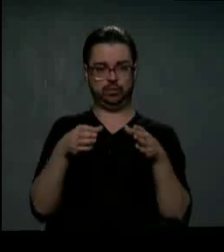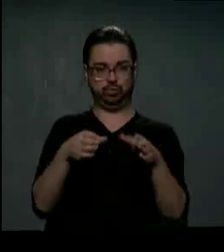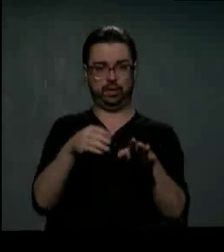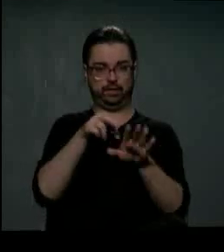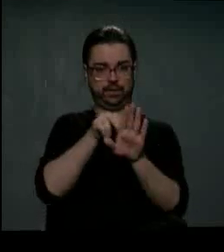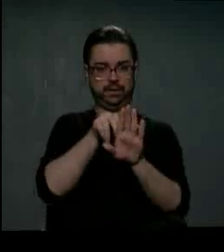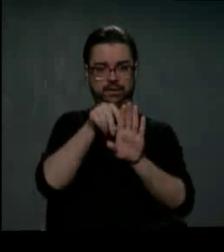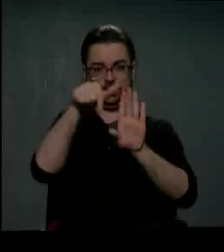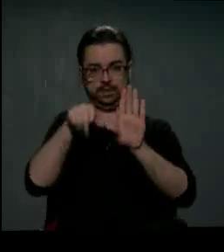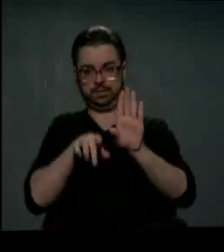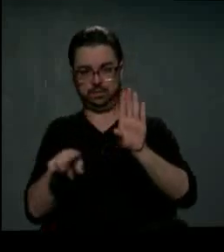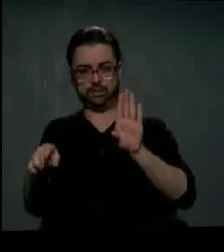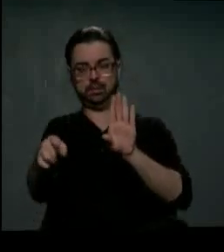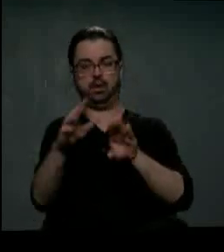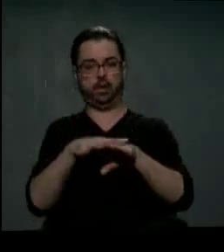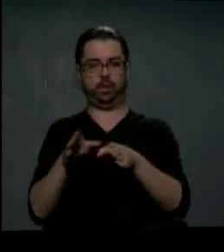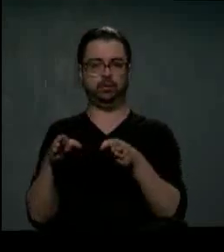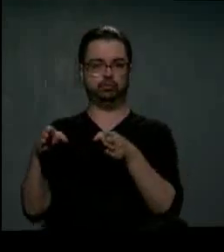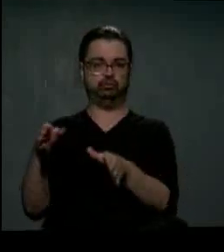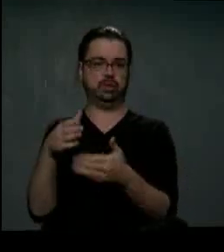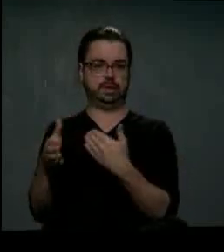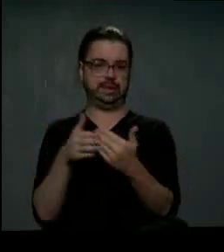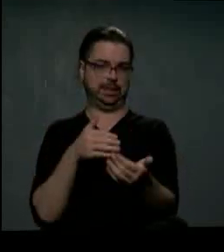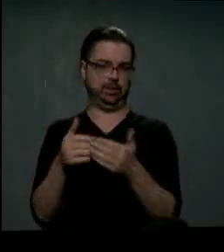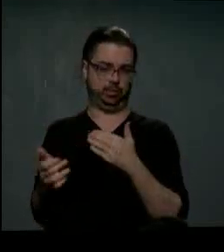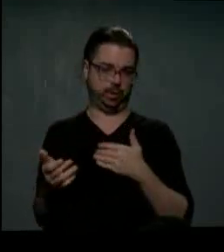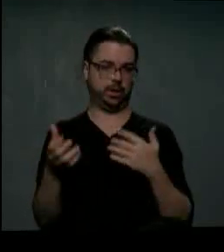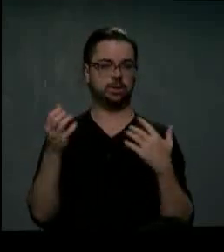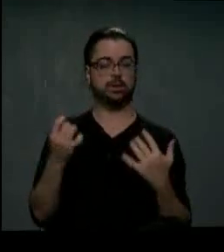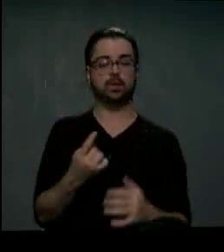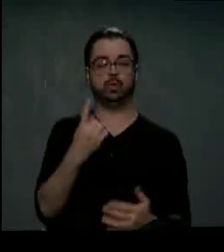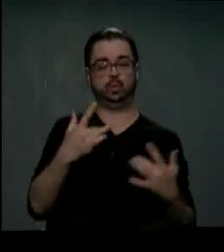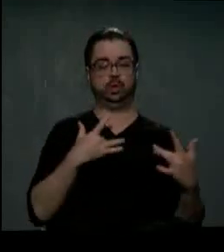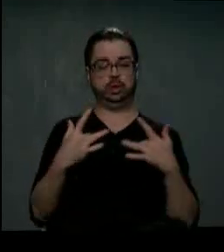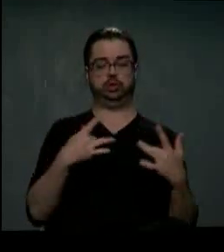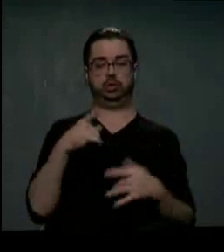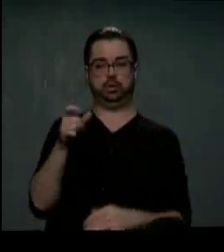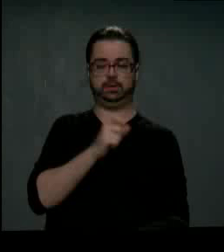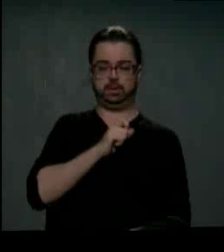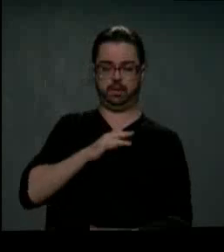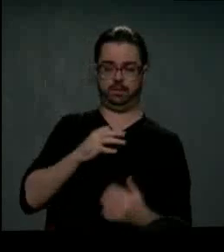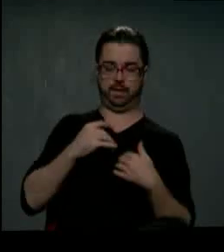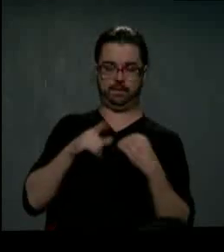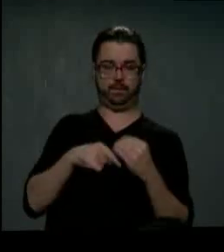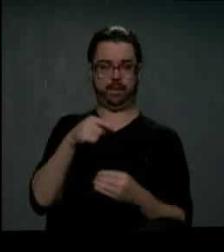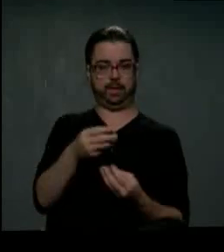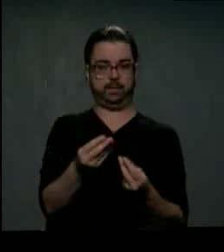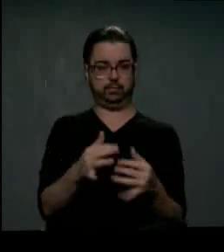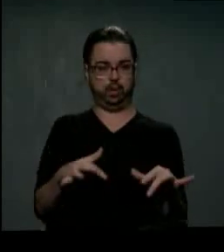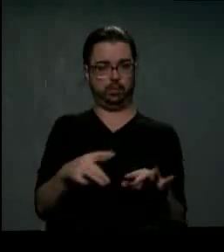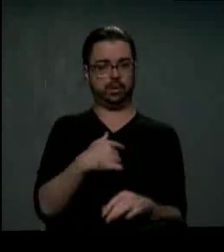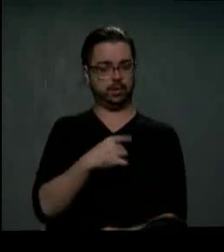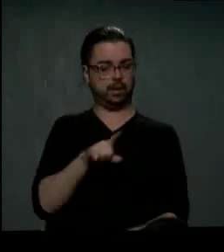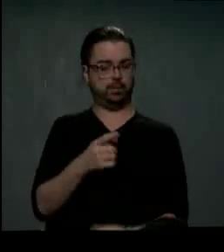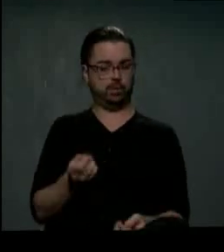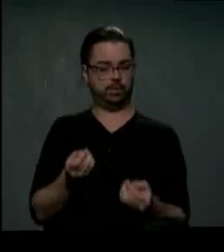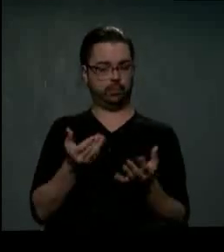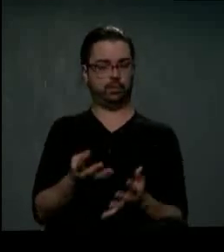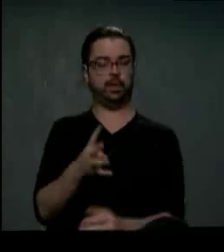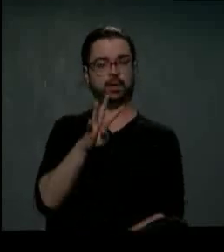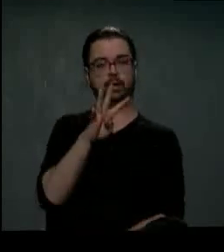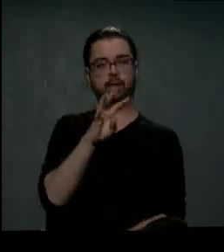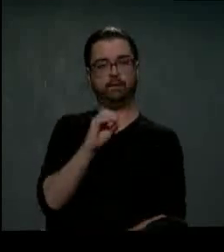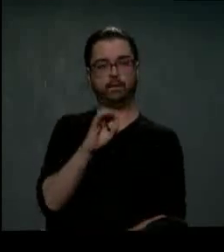anyway. Now, one of the concerns that the staff has about my property is that I am only providing a